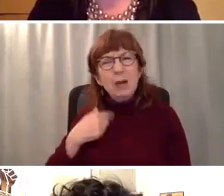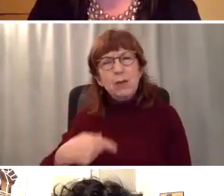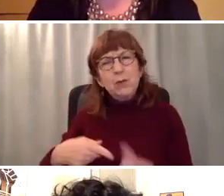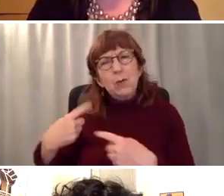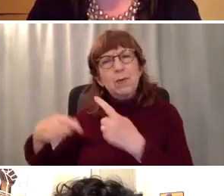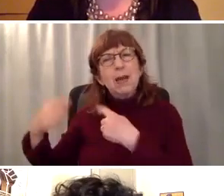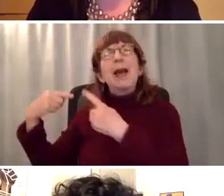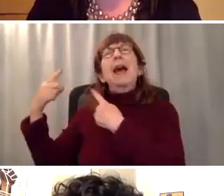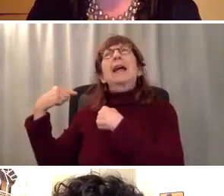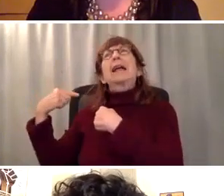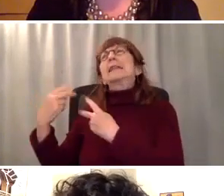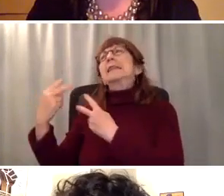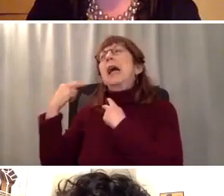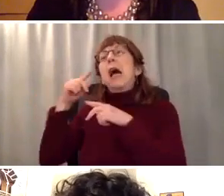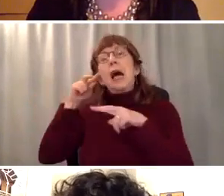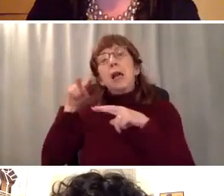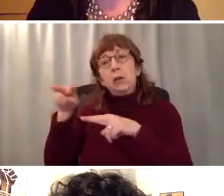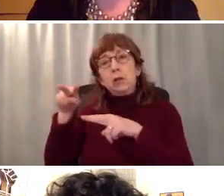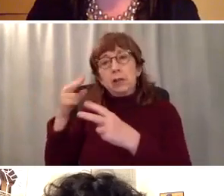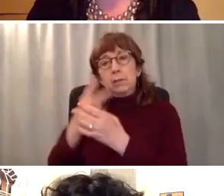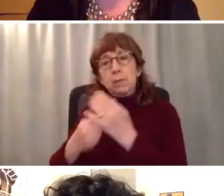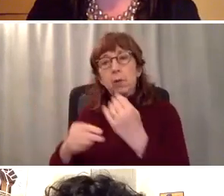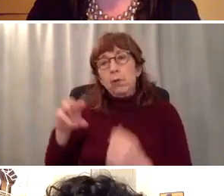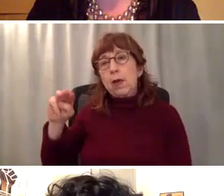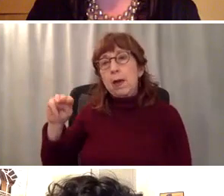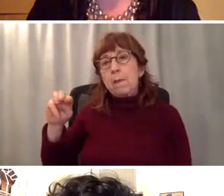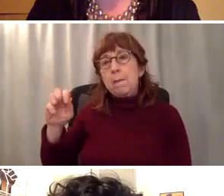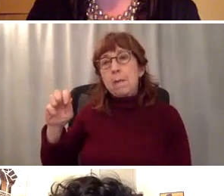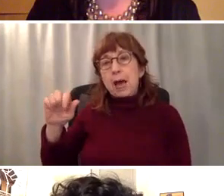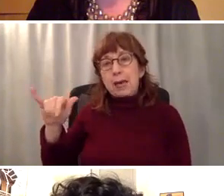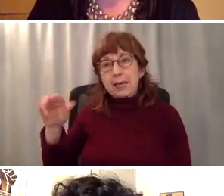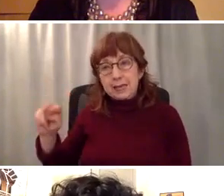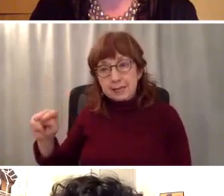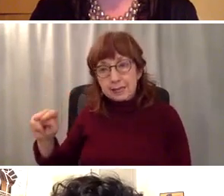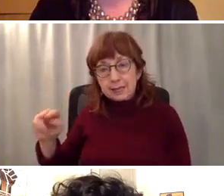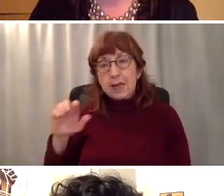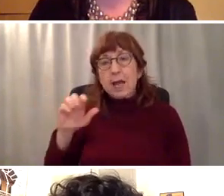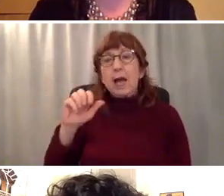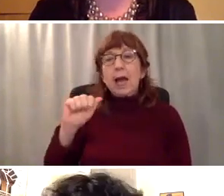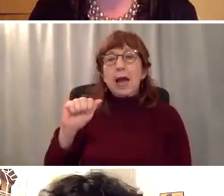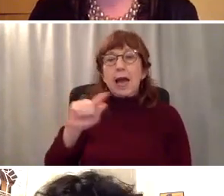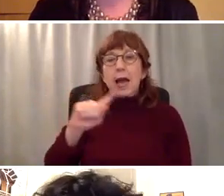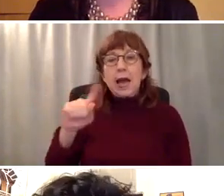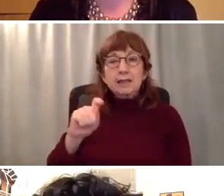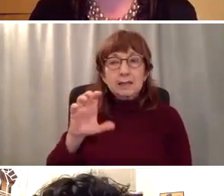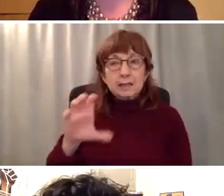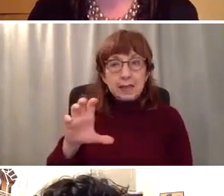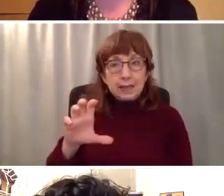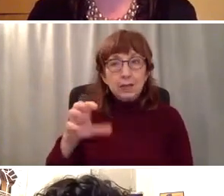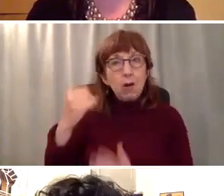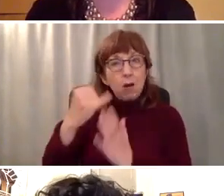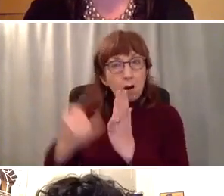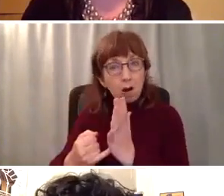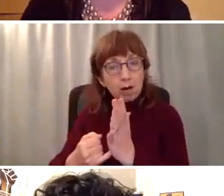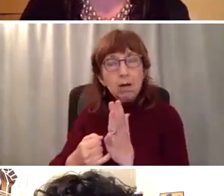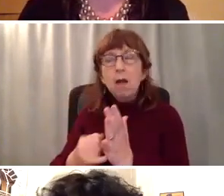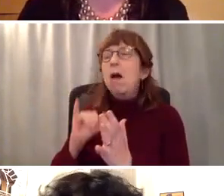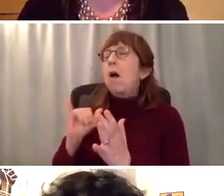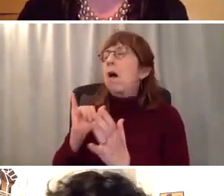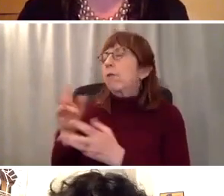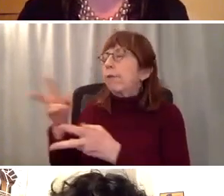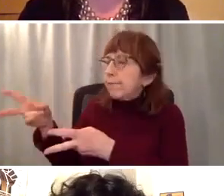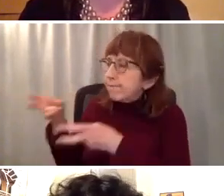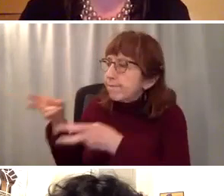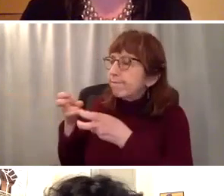lot of both Mayan and Aztec like art and the codices. And that's kind of what I tried to draw inspiration with the